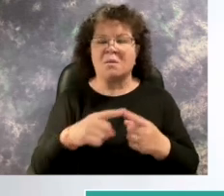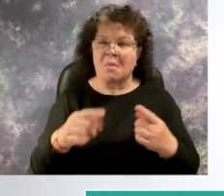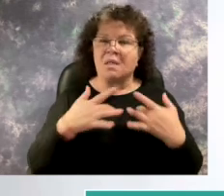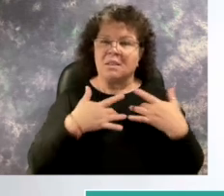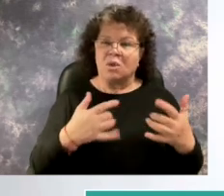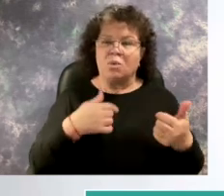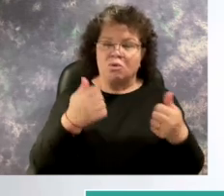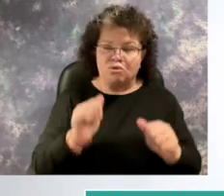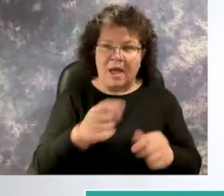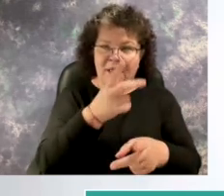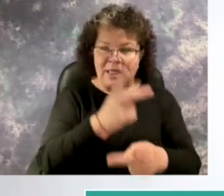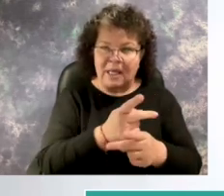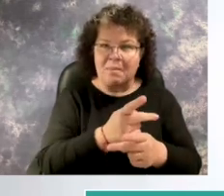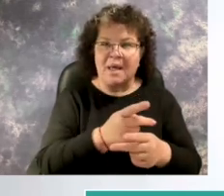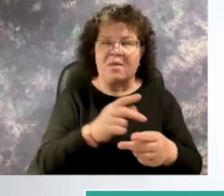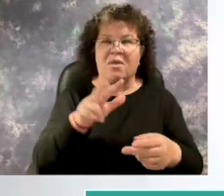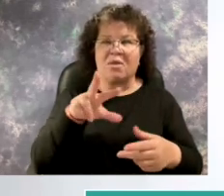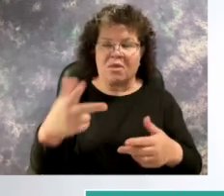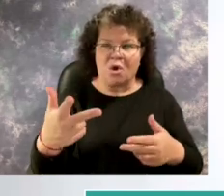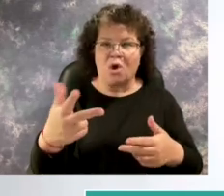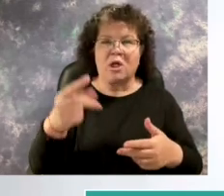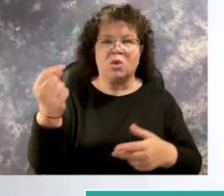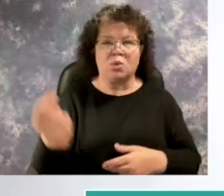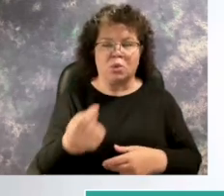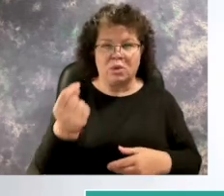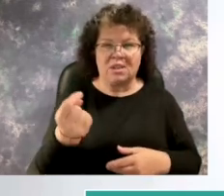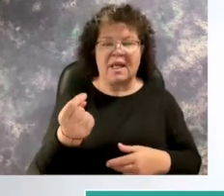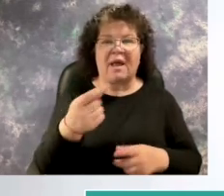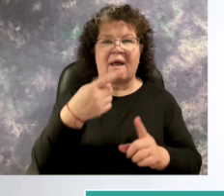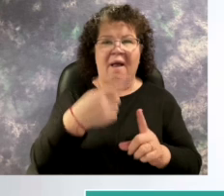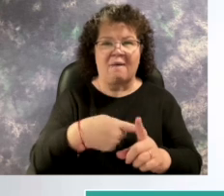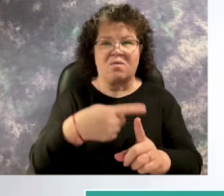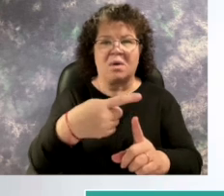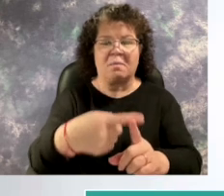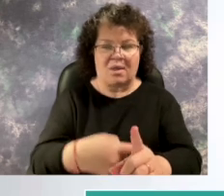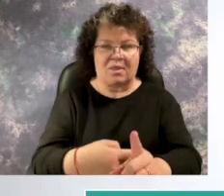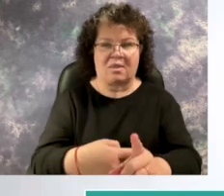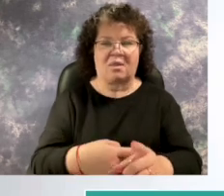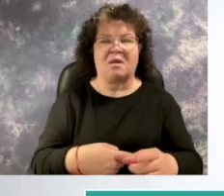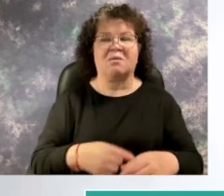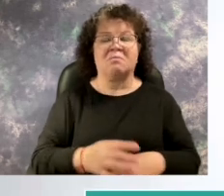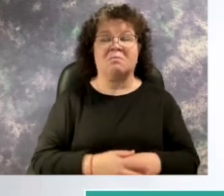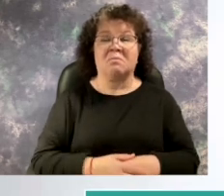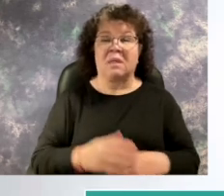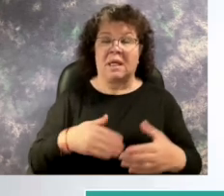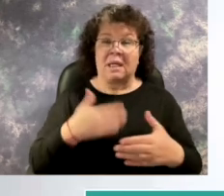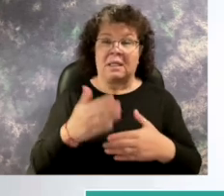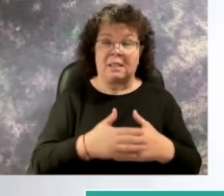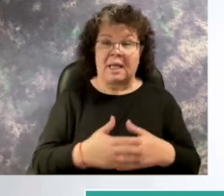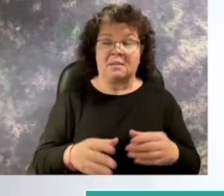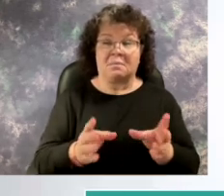been trying our best to keep it consistent and keep it at the third Tuesday of every month. Our next meeting will be on Tuesday,